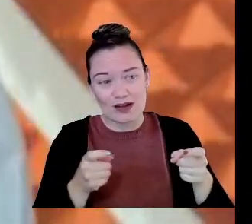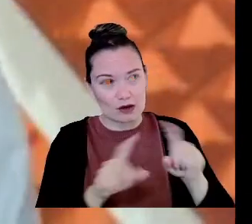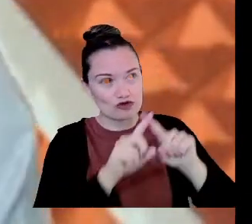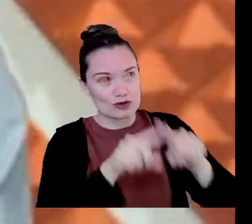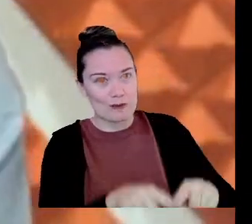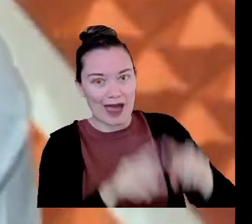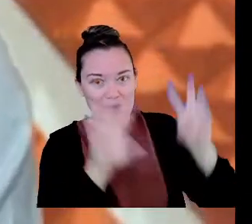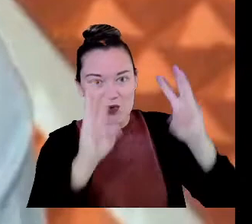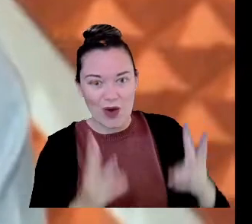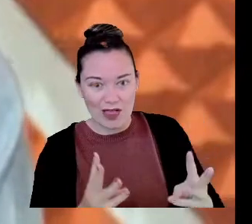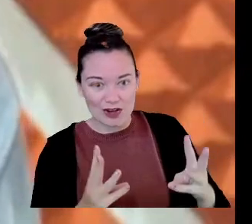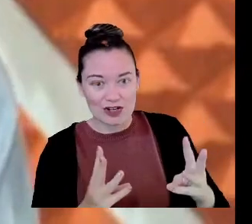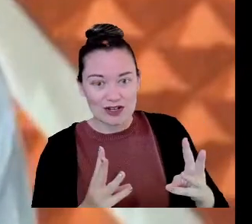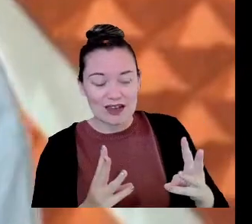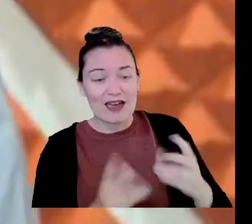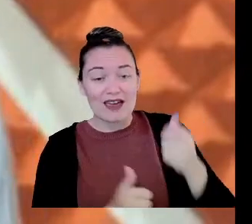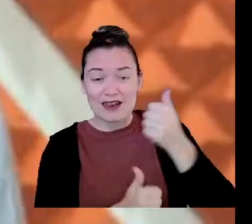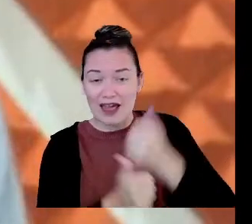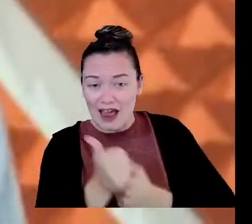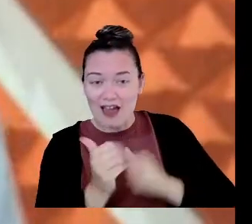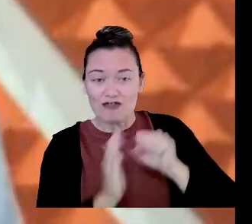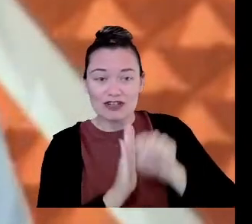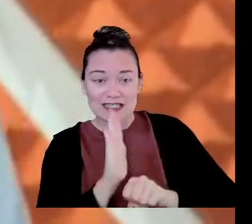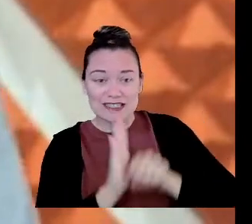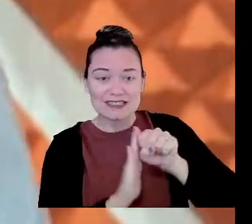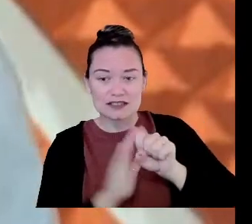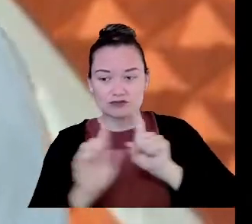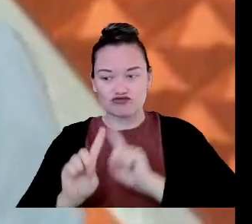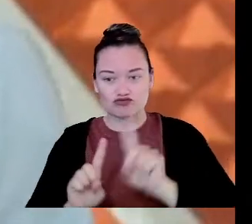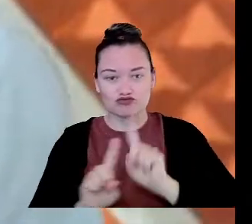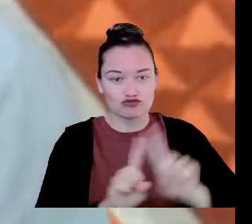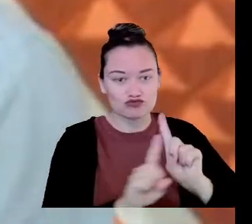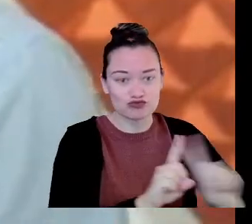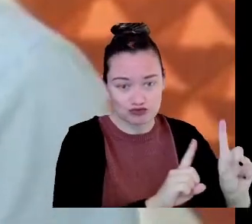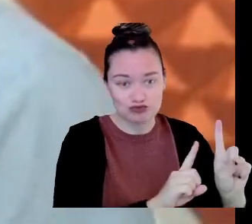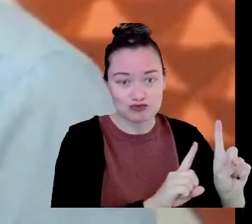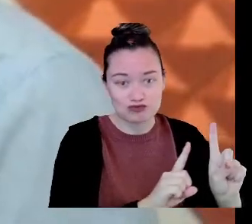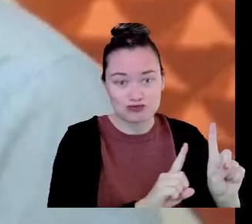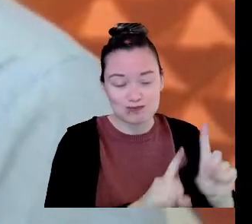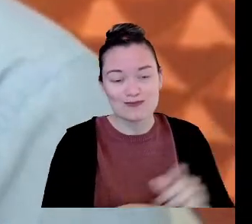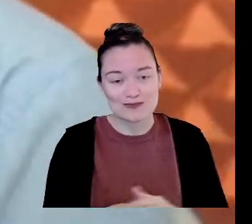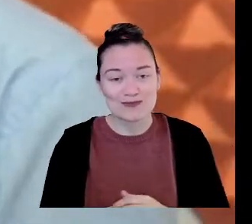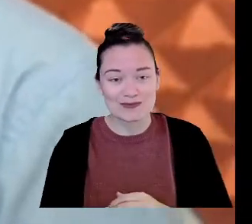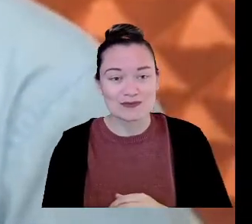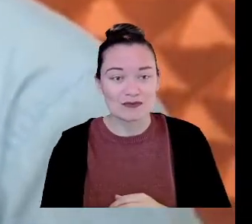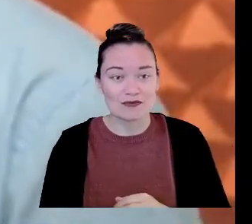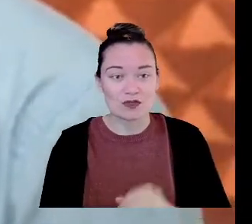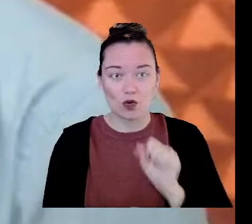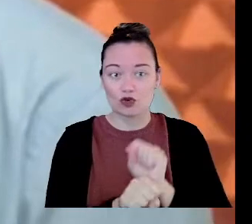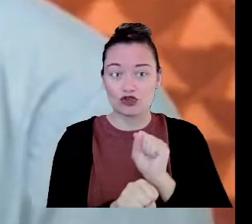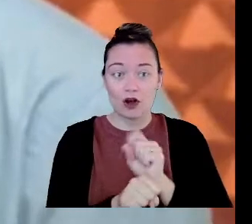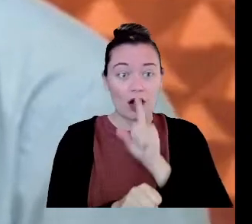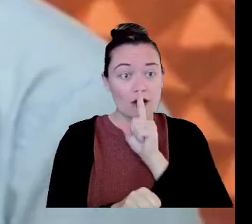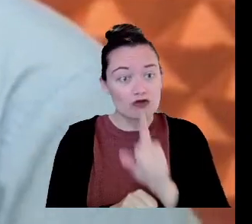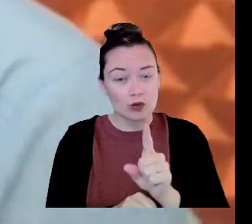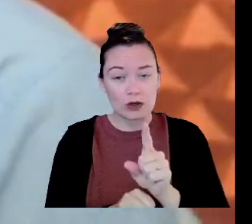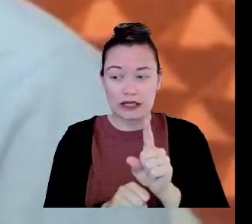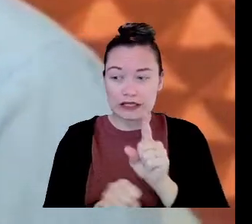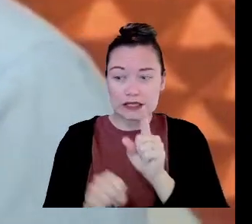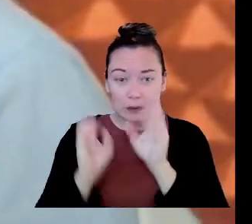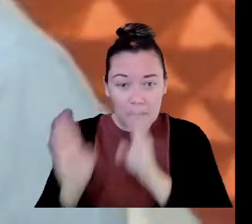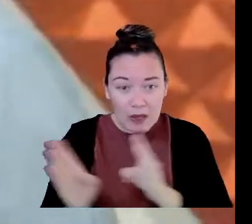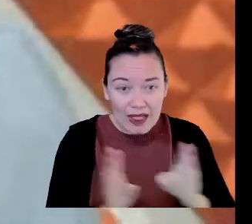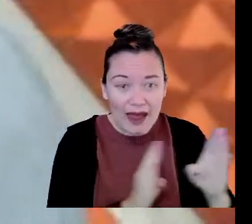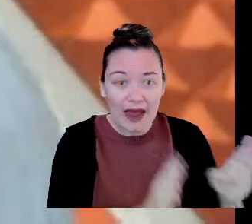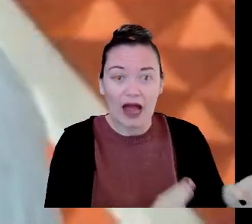And every season, for instance, could be different than anything you've ever experienced before. So the job is a lot of hands-on, it's a lot of planning,